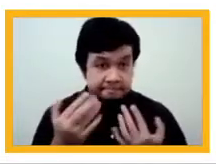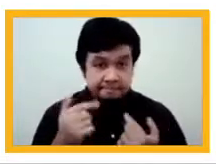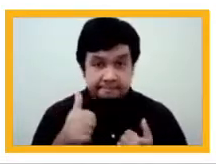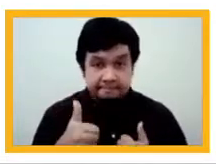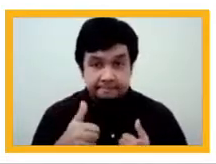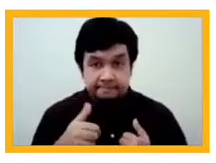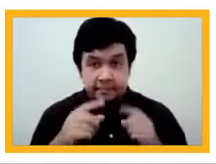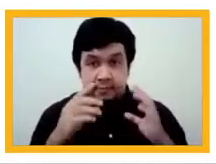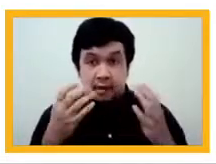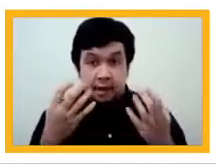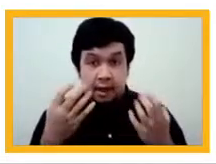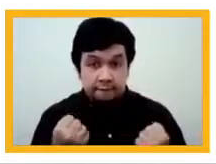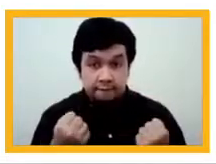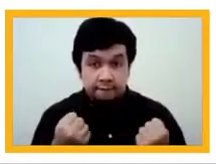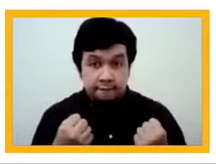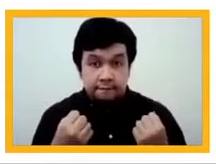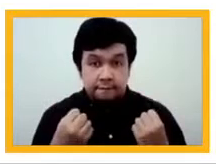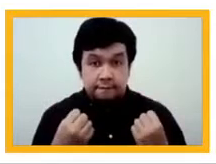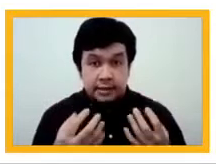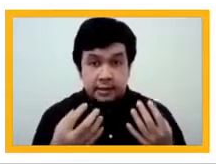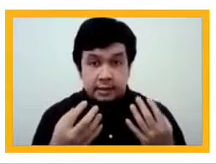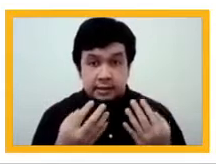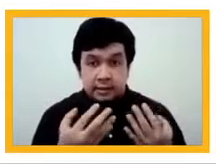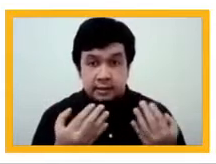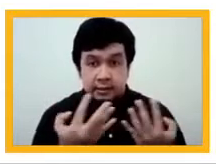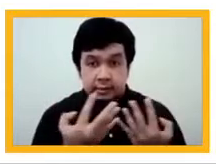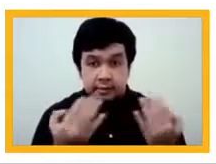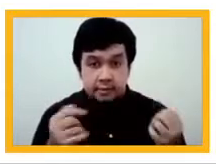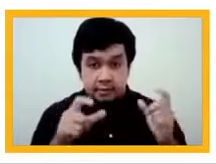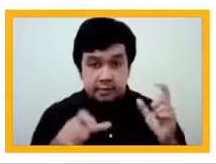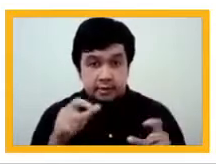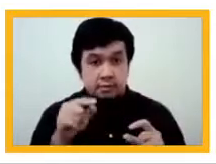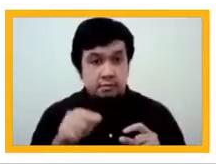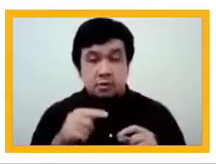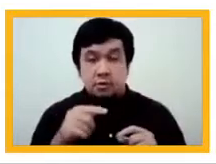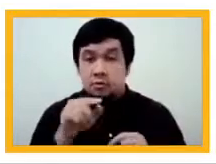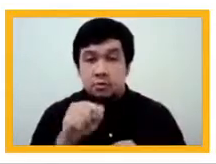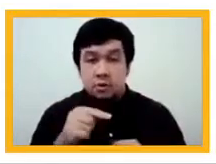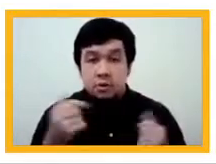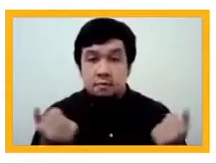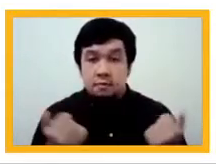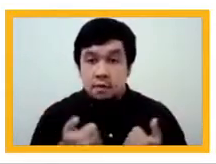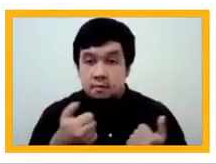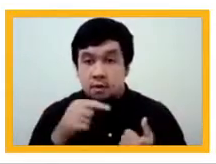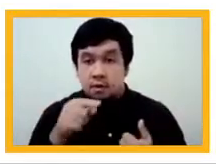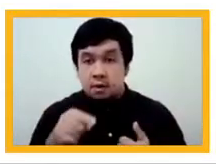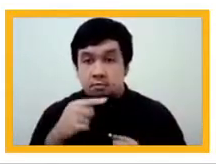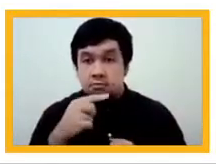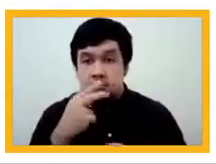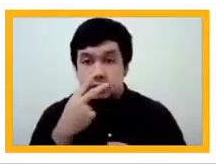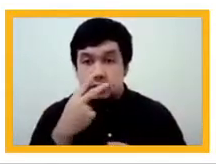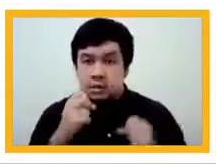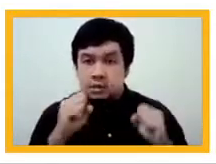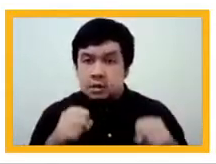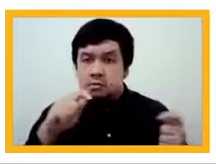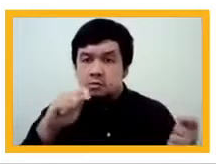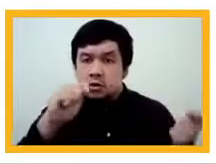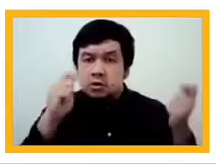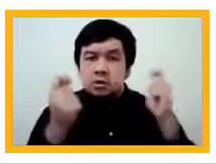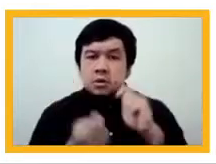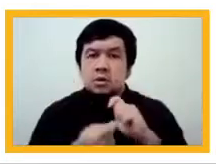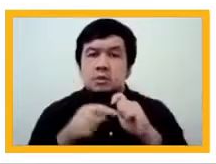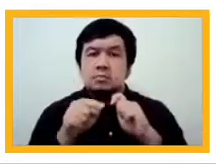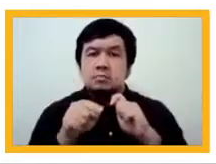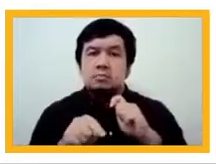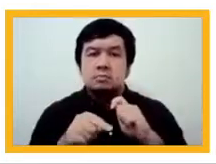these efforts aren't inclusive. So what would be the real big change to make sure that independent from your income level